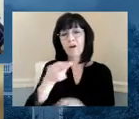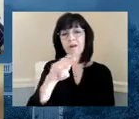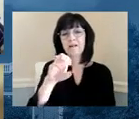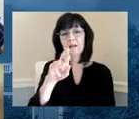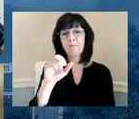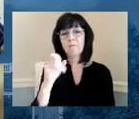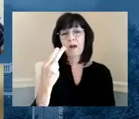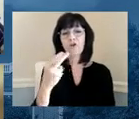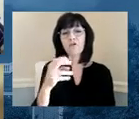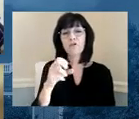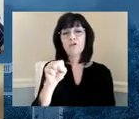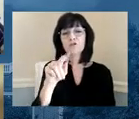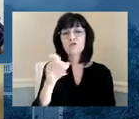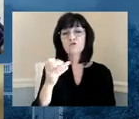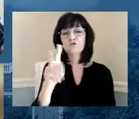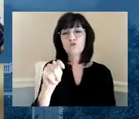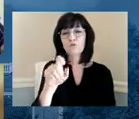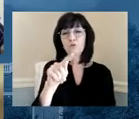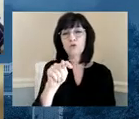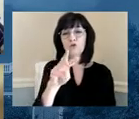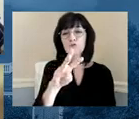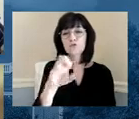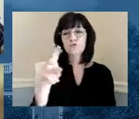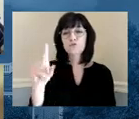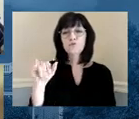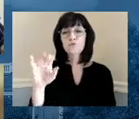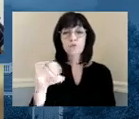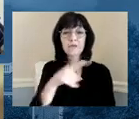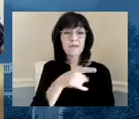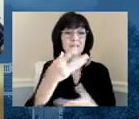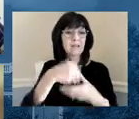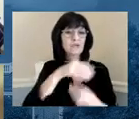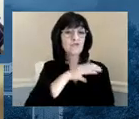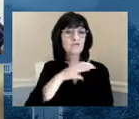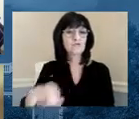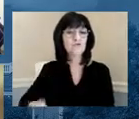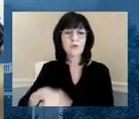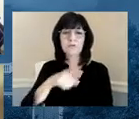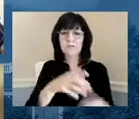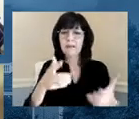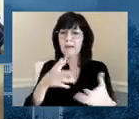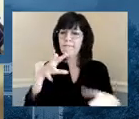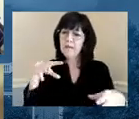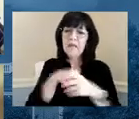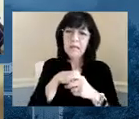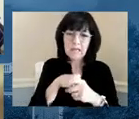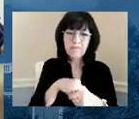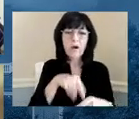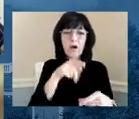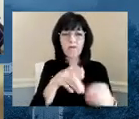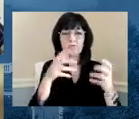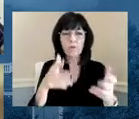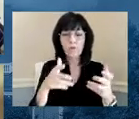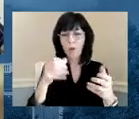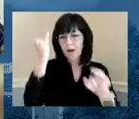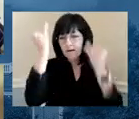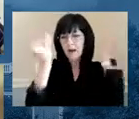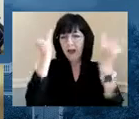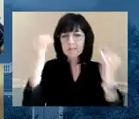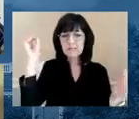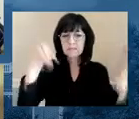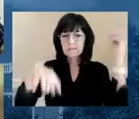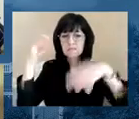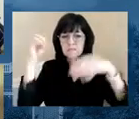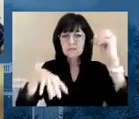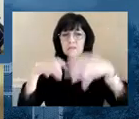who's on the call with Christiana. She was very heavily involved in conceptually turning the executive order into some ideas for legislation, and also